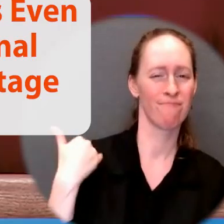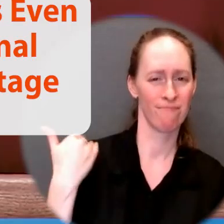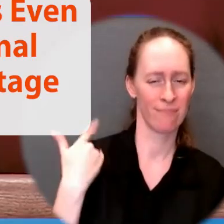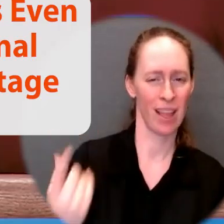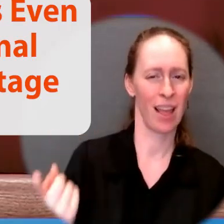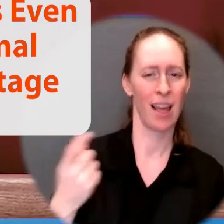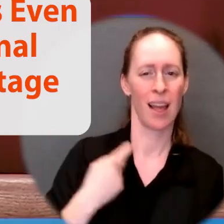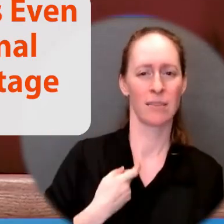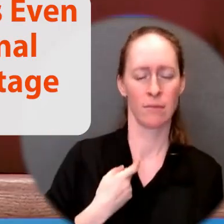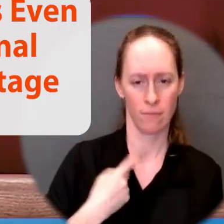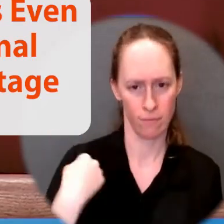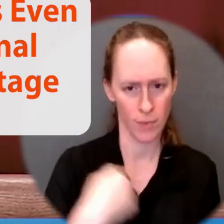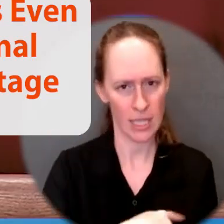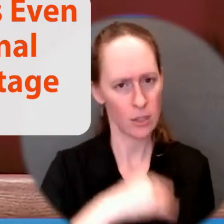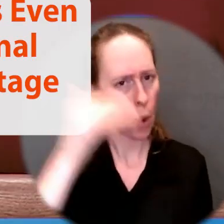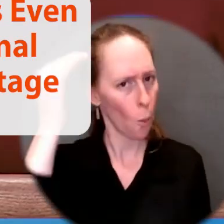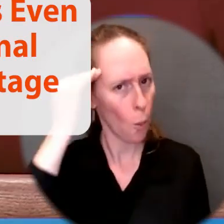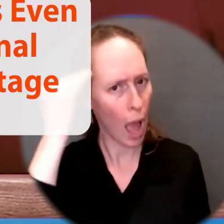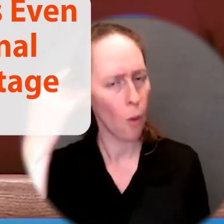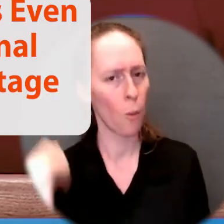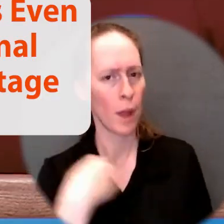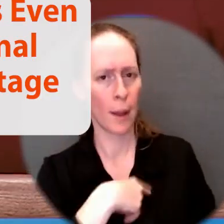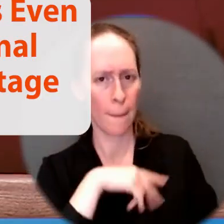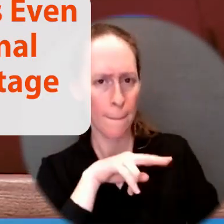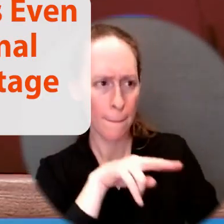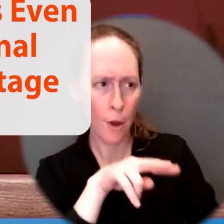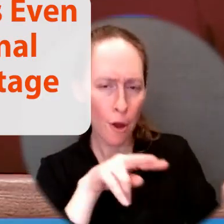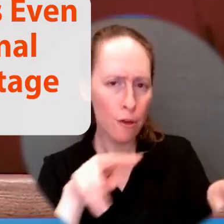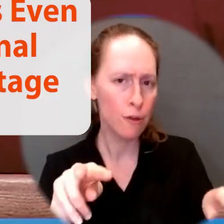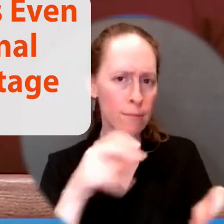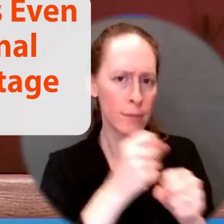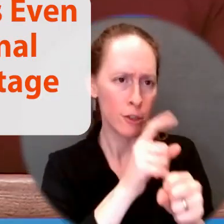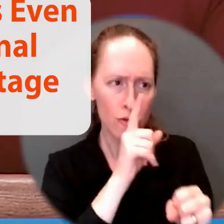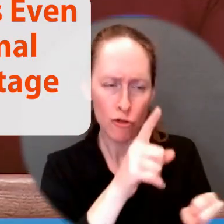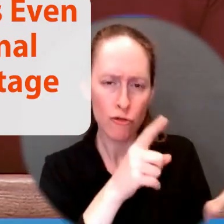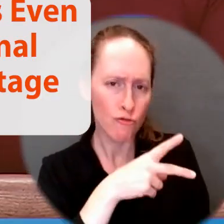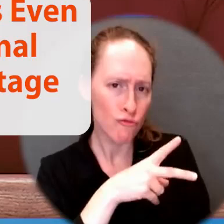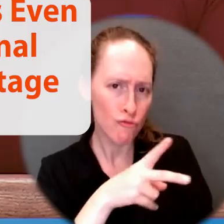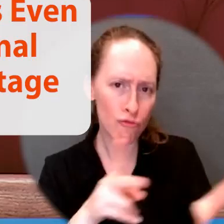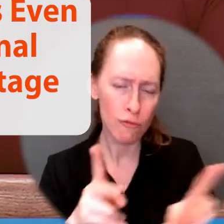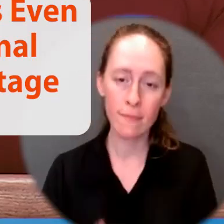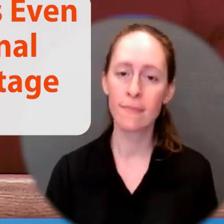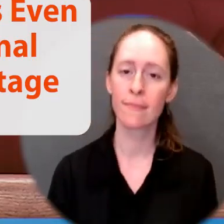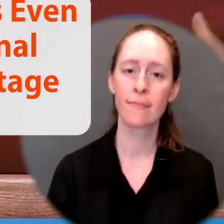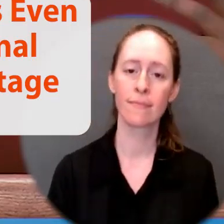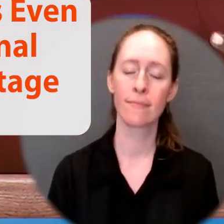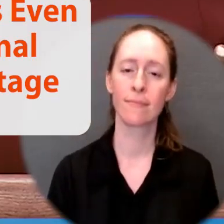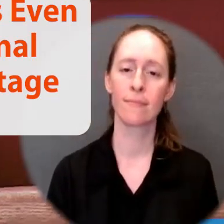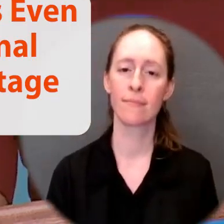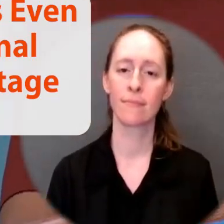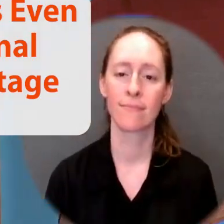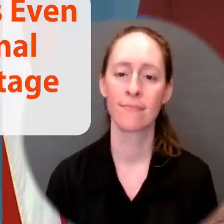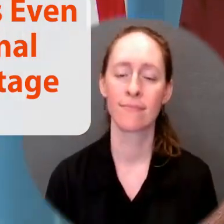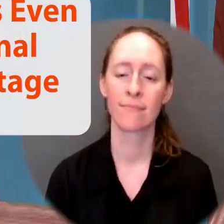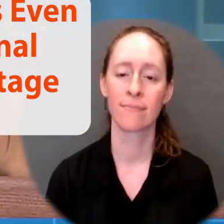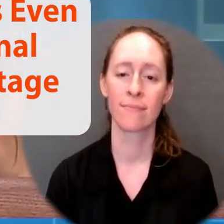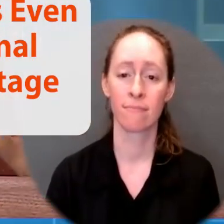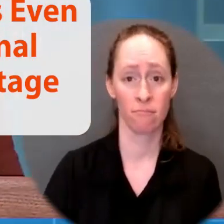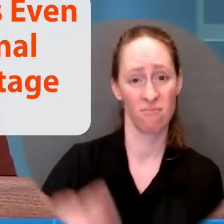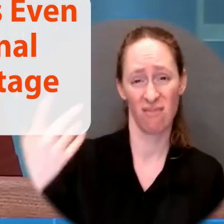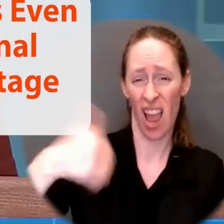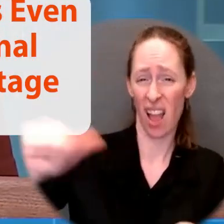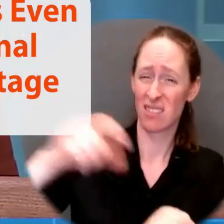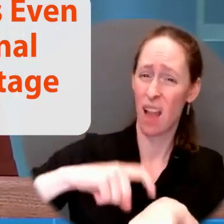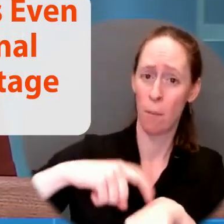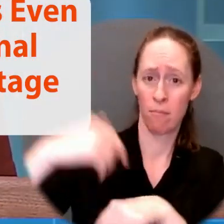closely monitoring for the possibility of any national shortages. Medicine shortages are not uncommon, and this is something